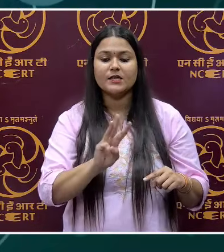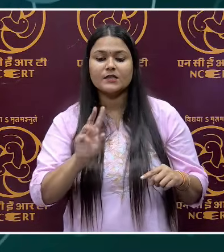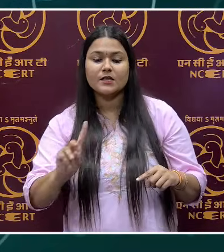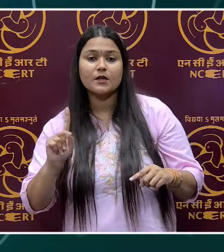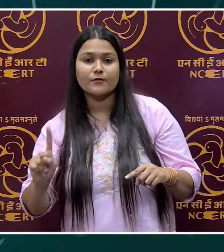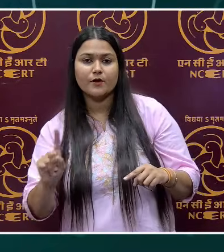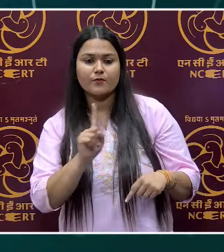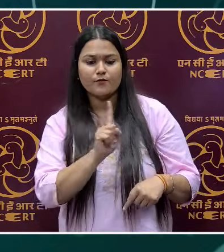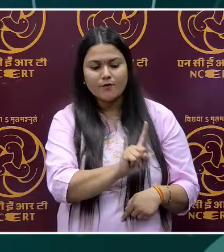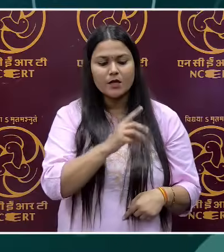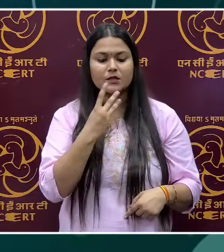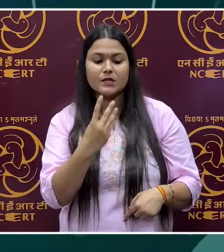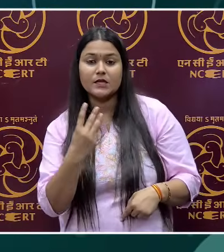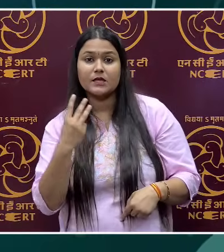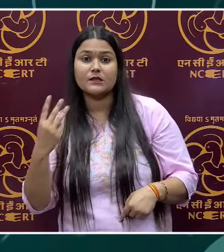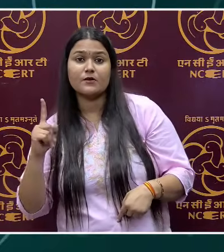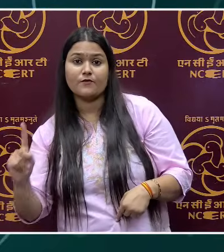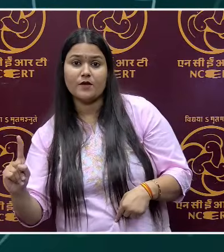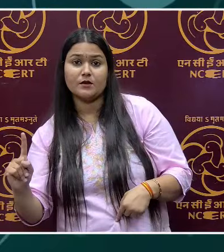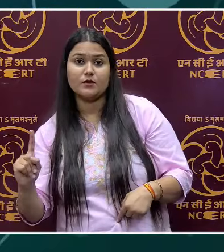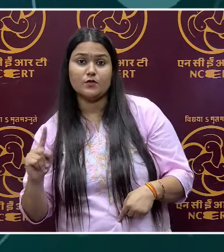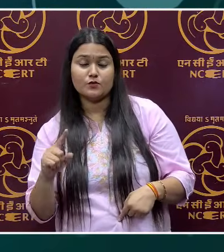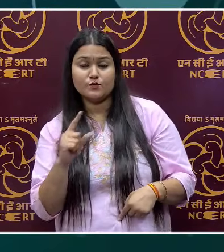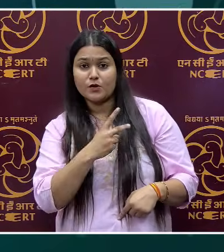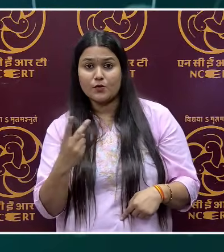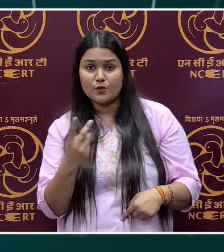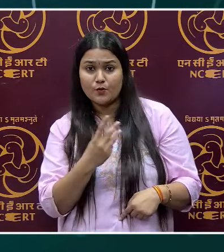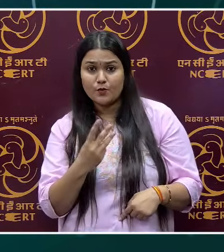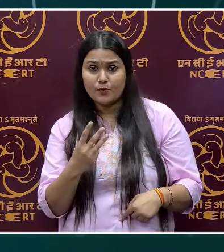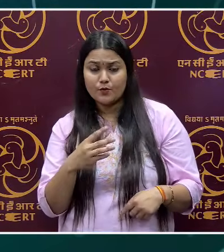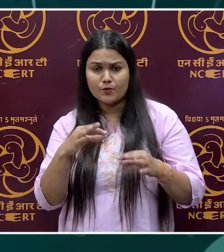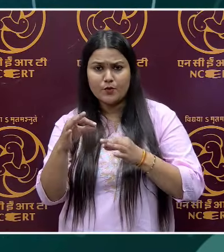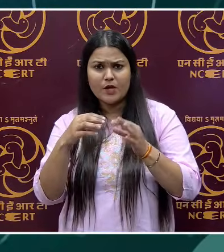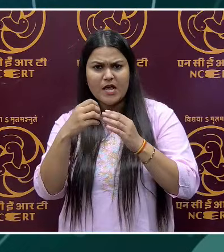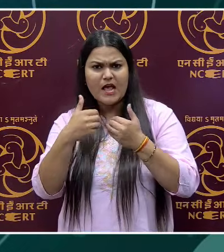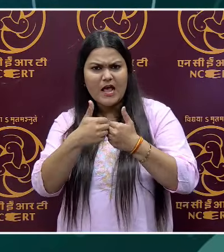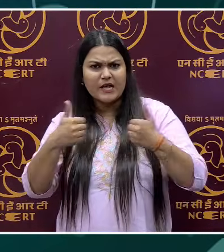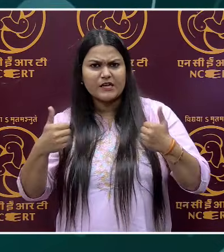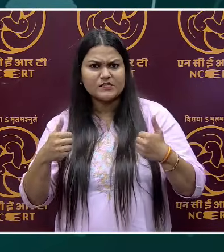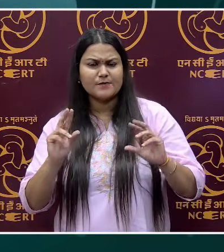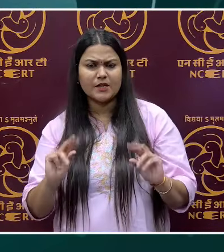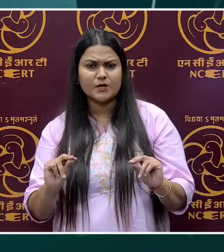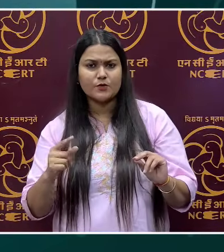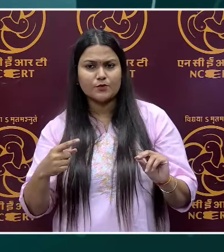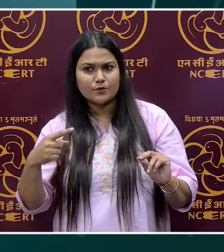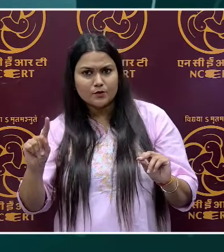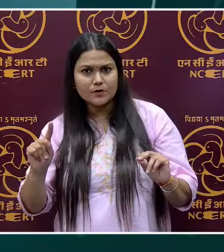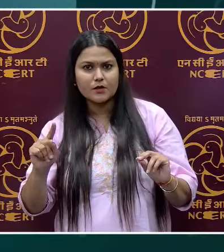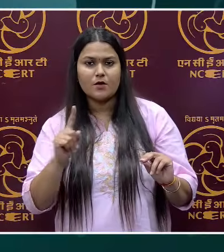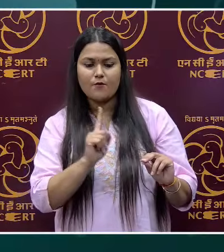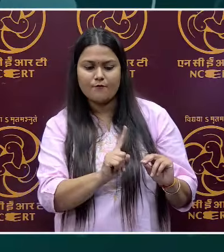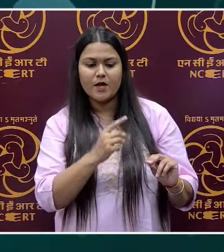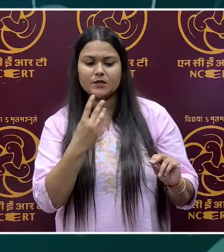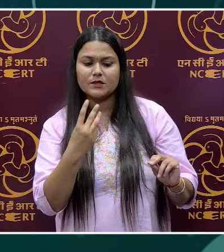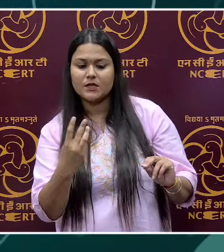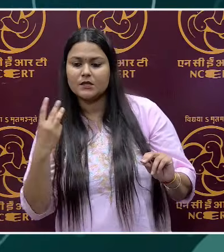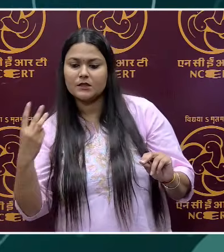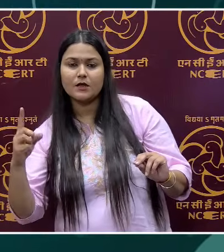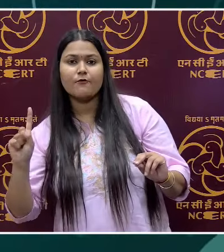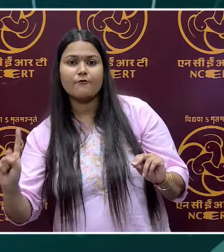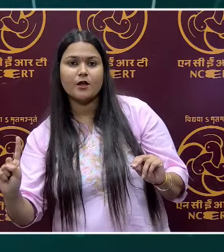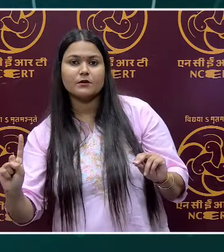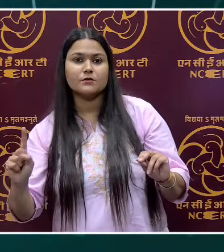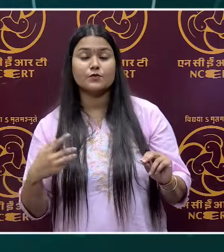can check by the coefficients as well. Okay. You need not to expand. So this one will be the correct, because there is 1, 3, 3 and